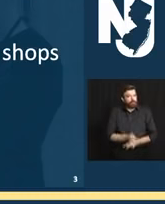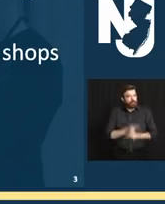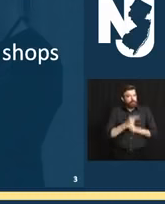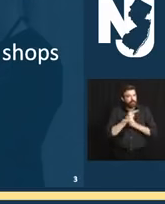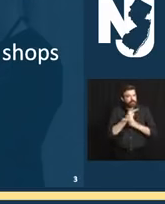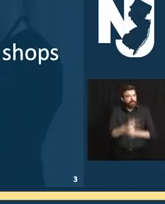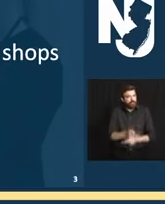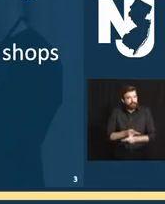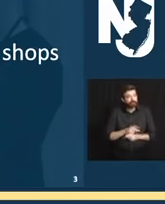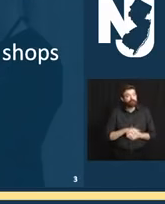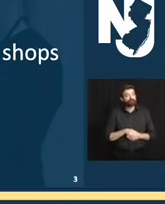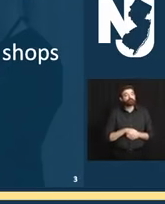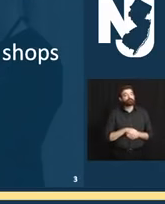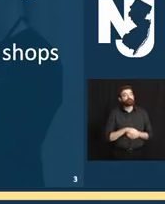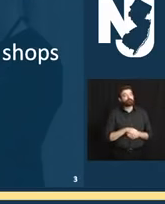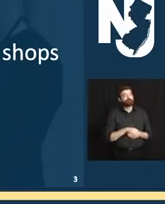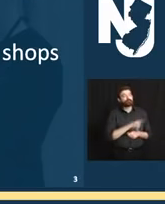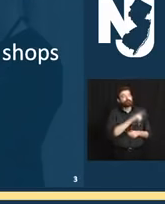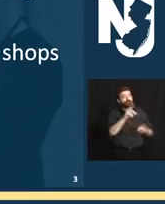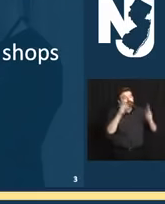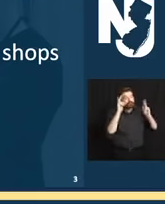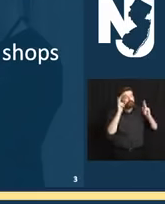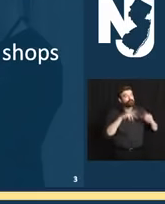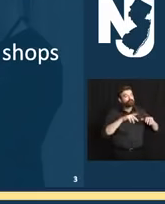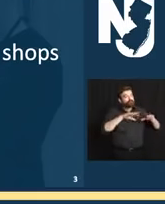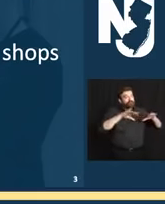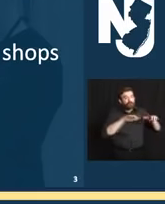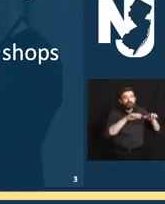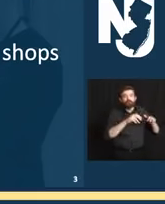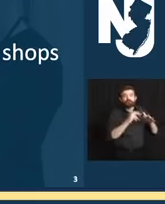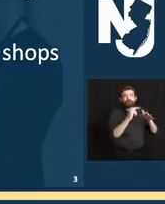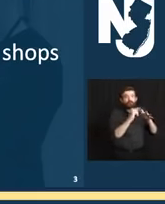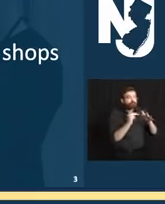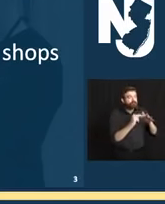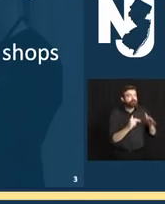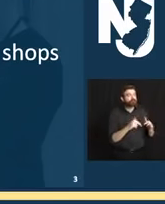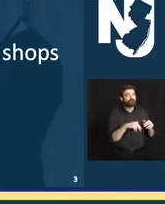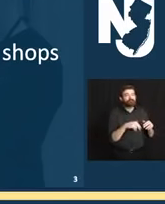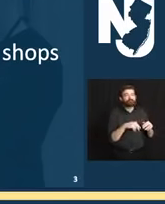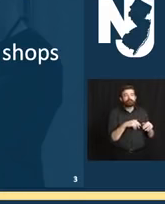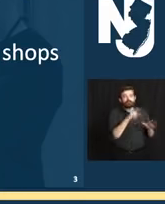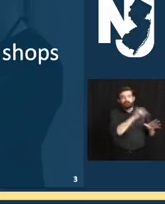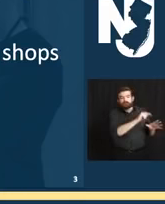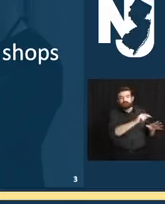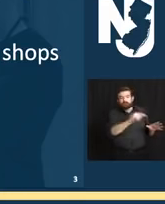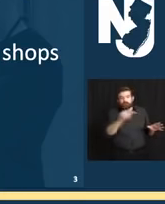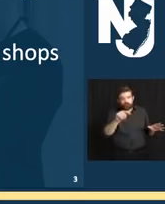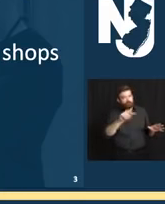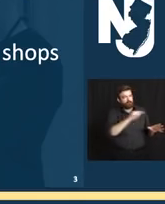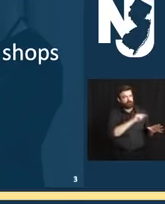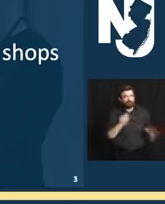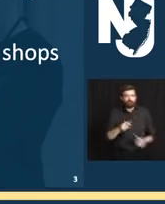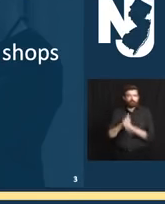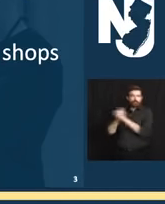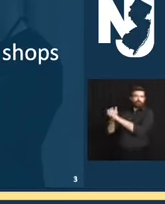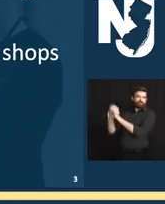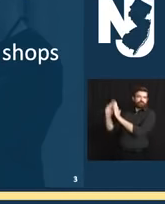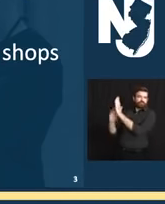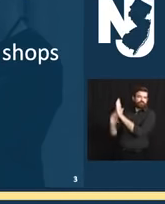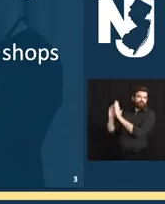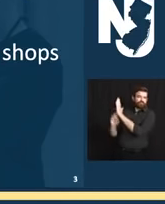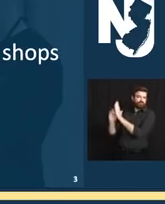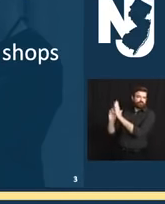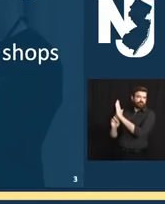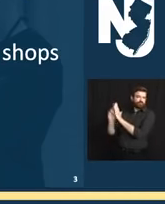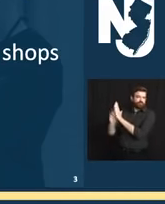themselves up. They know exactly what they need to do, but everybody has to approach this with a sense of responsibility, that not just for themselves, but